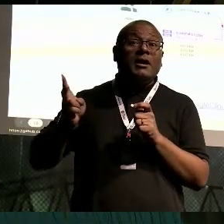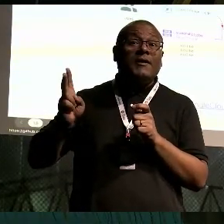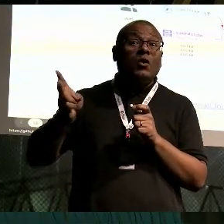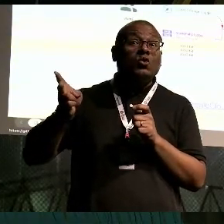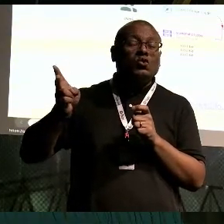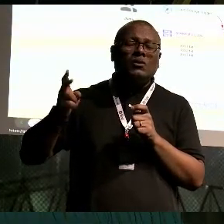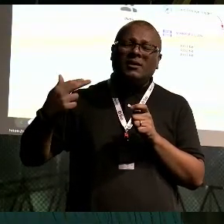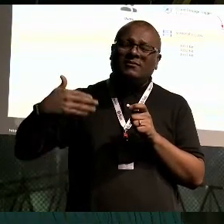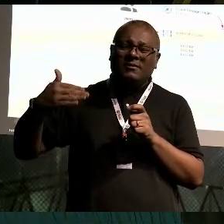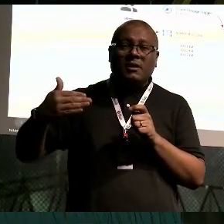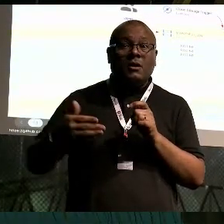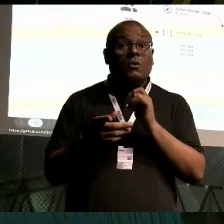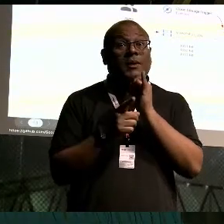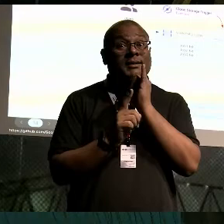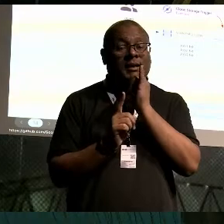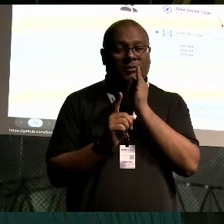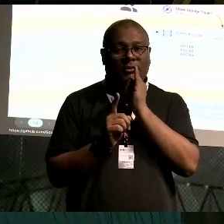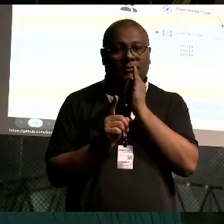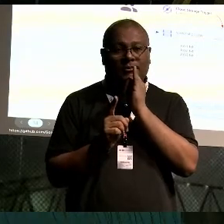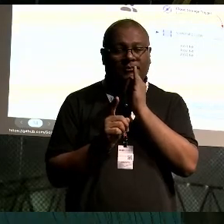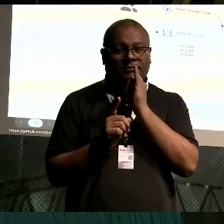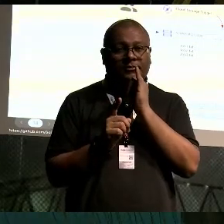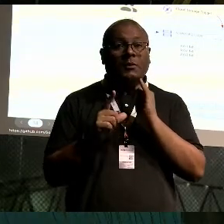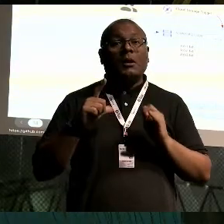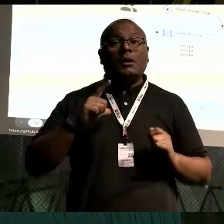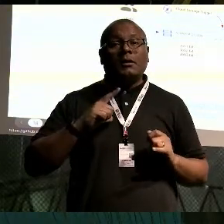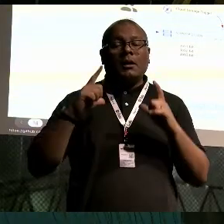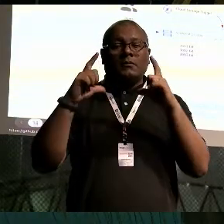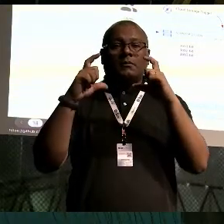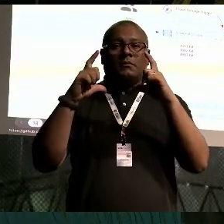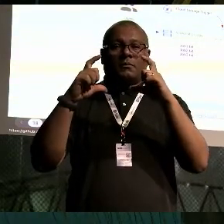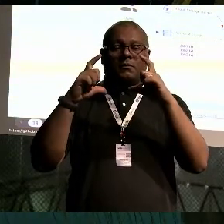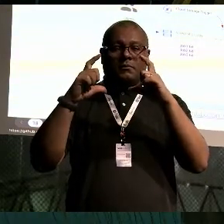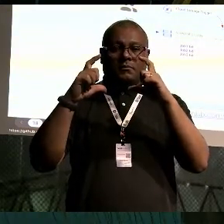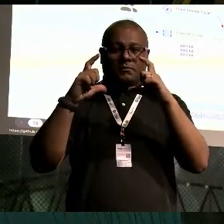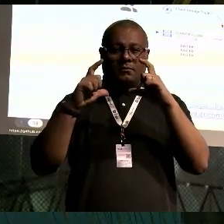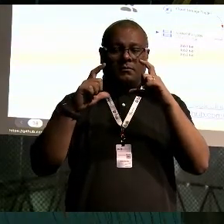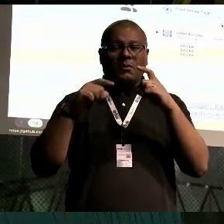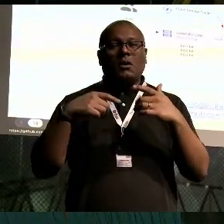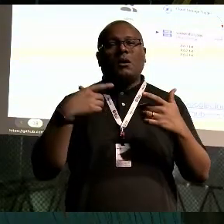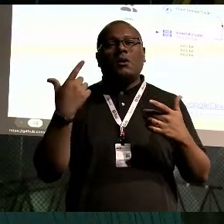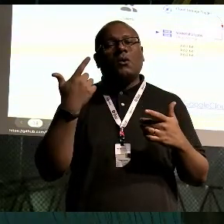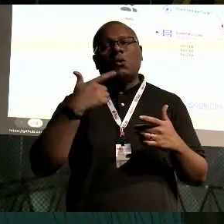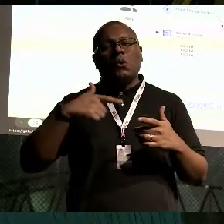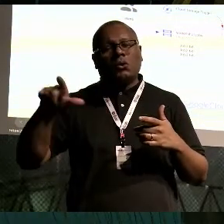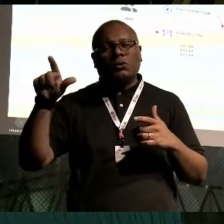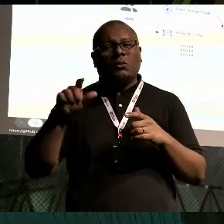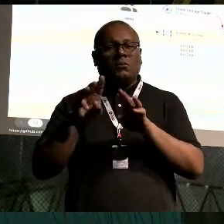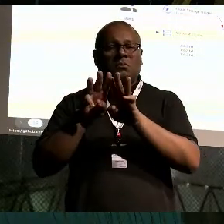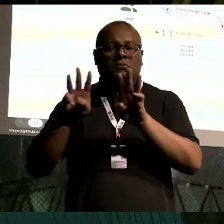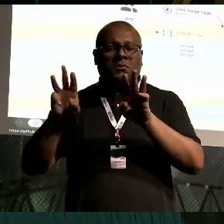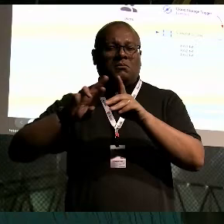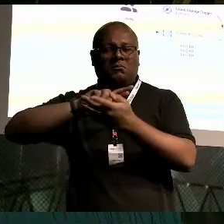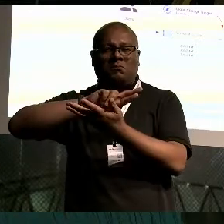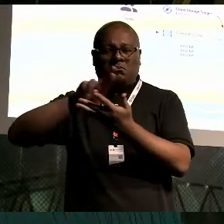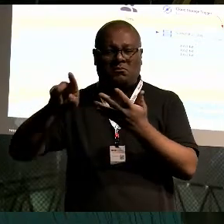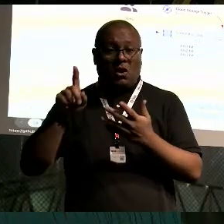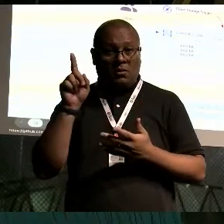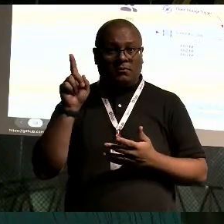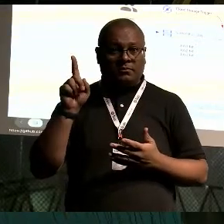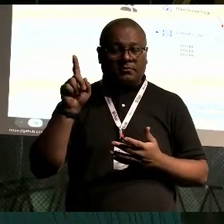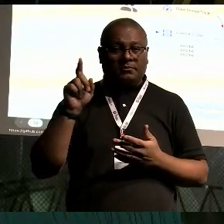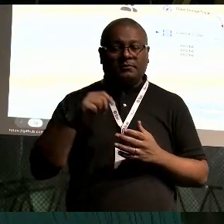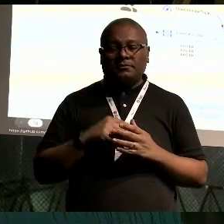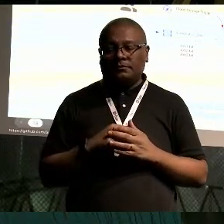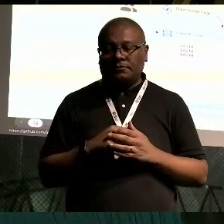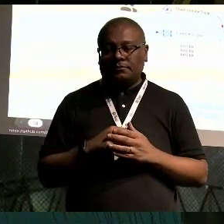example to take screenshots of web pages with something called Cloud Run Jobs. So Cloud Run Jobs, it's